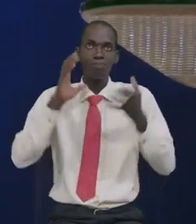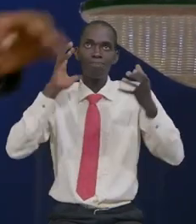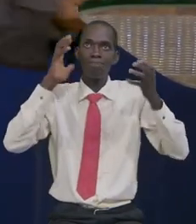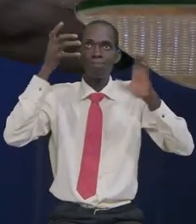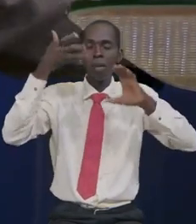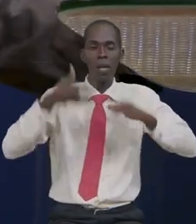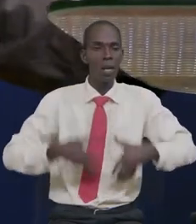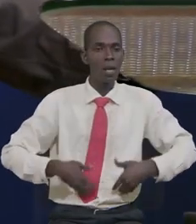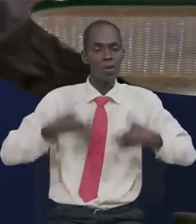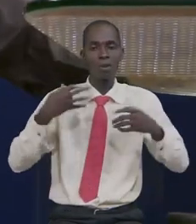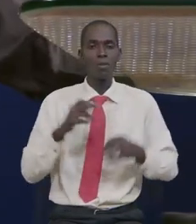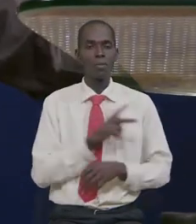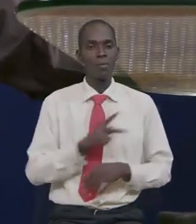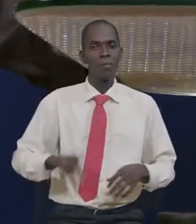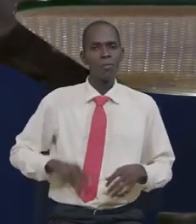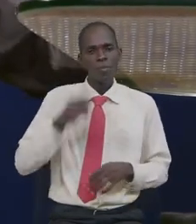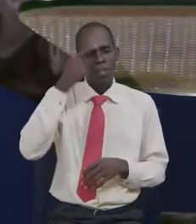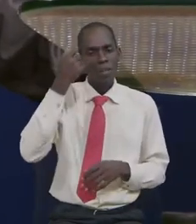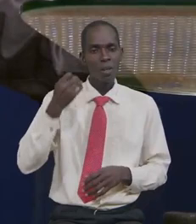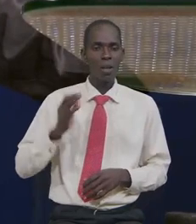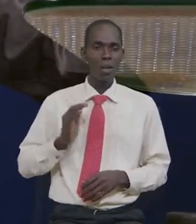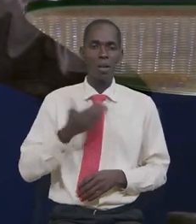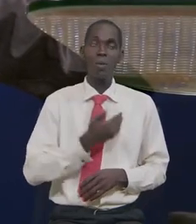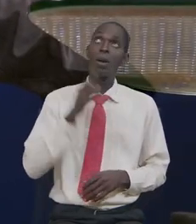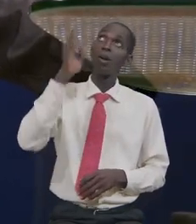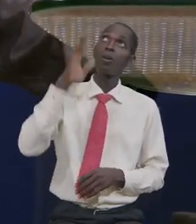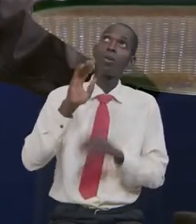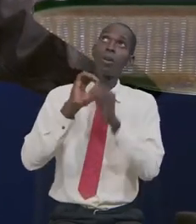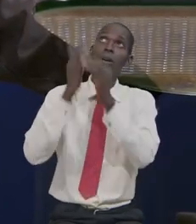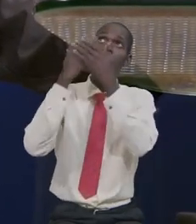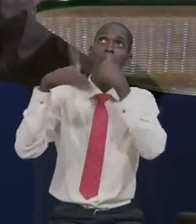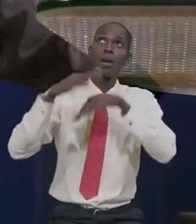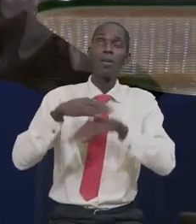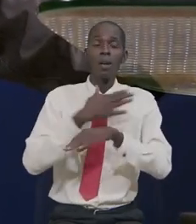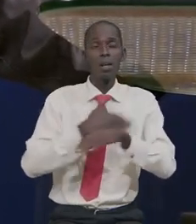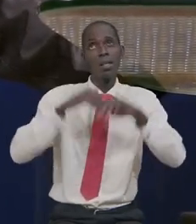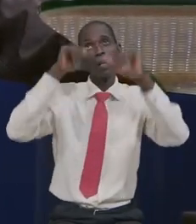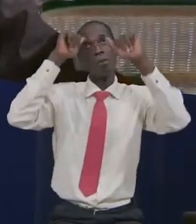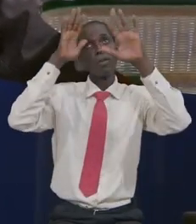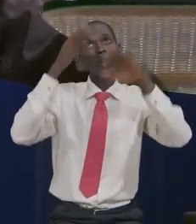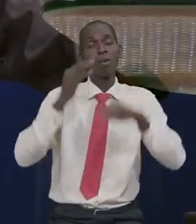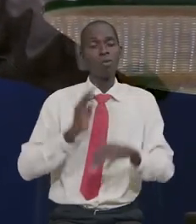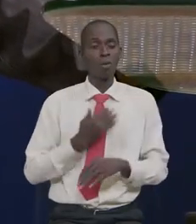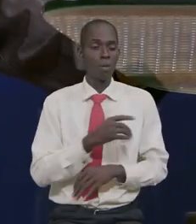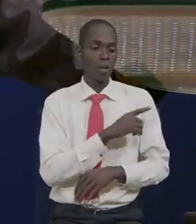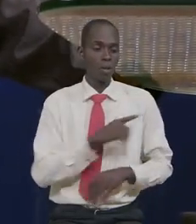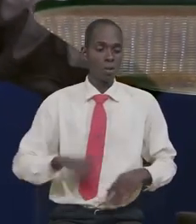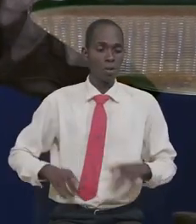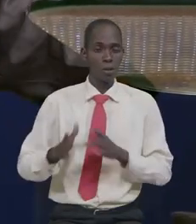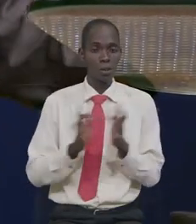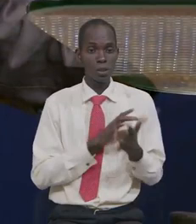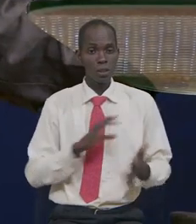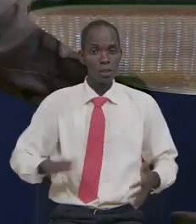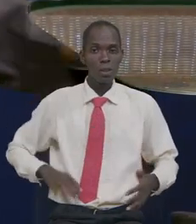persecution, because our God in heaven and the Father of our Lord Jesus and our Father